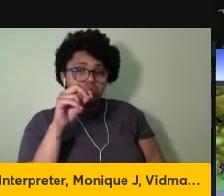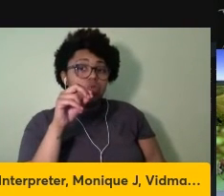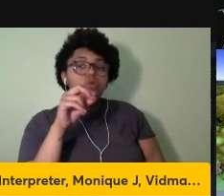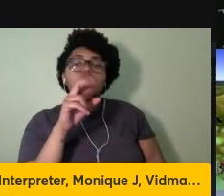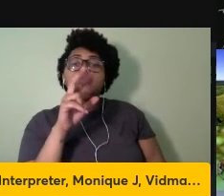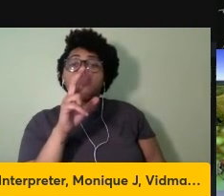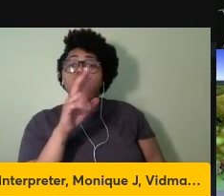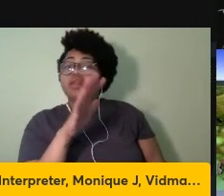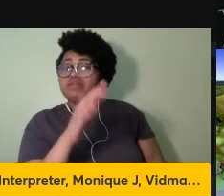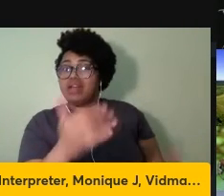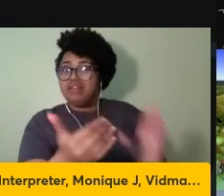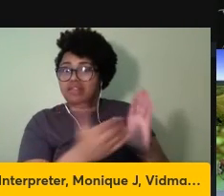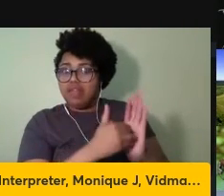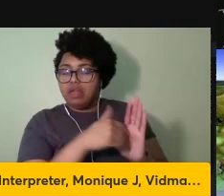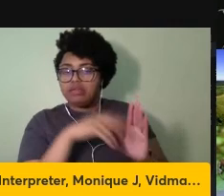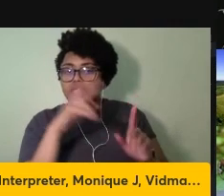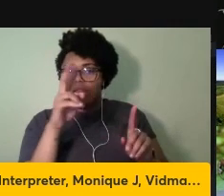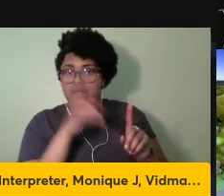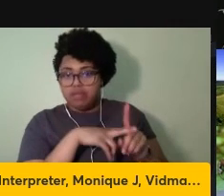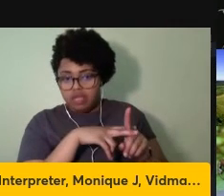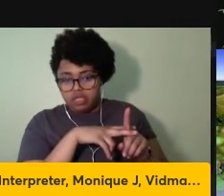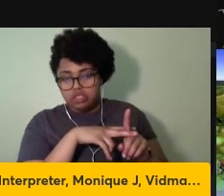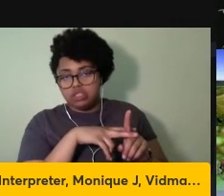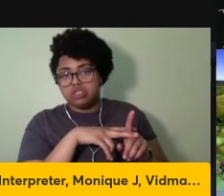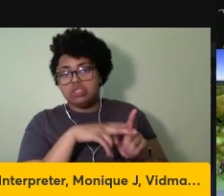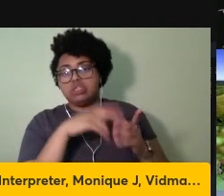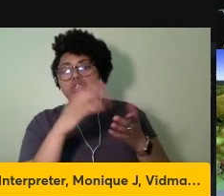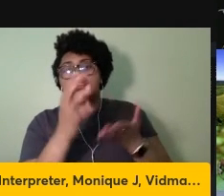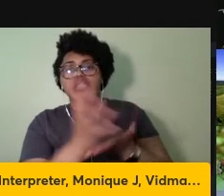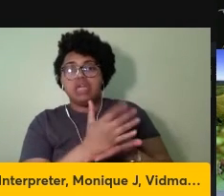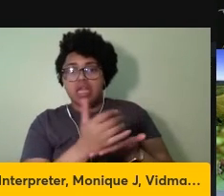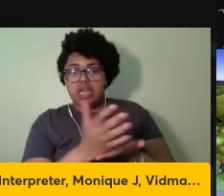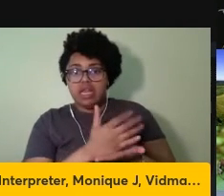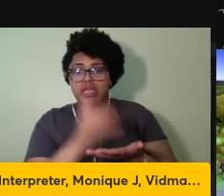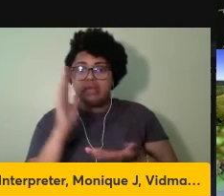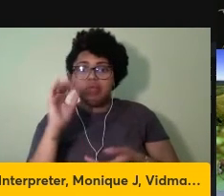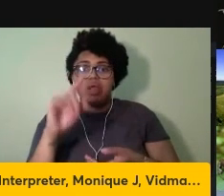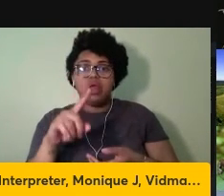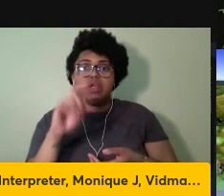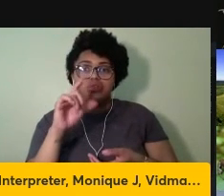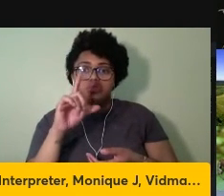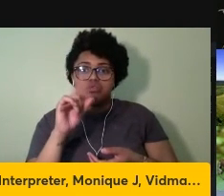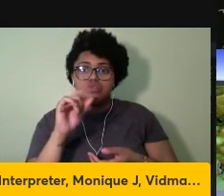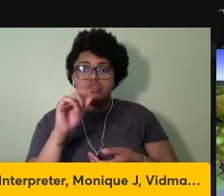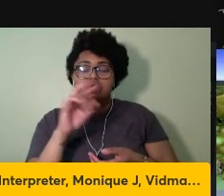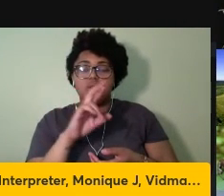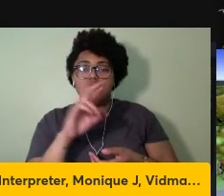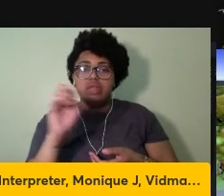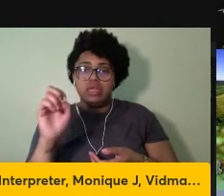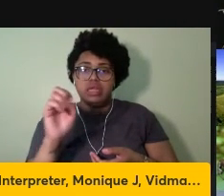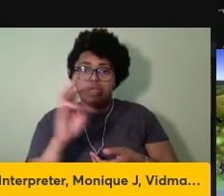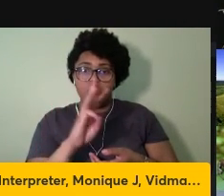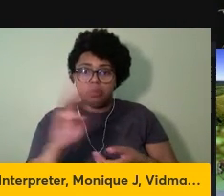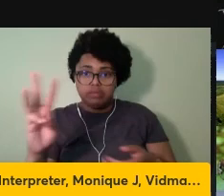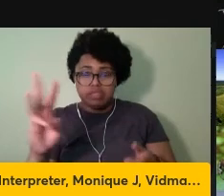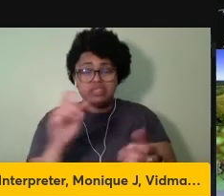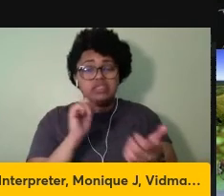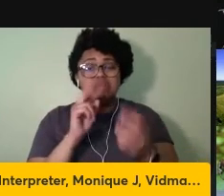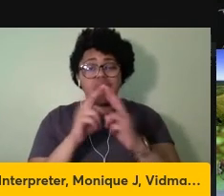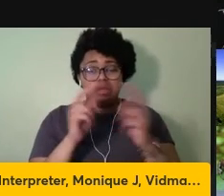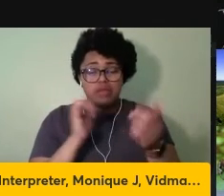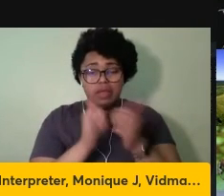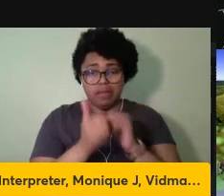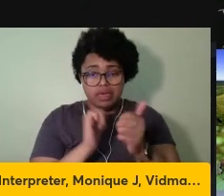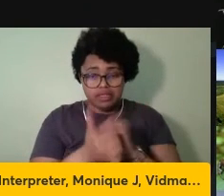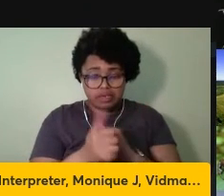35,000 applications collected by about 120 RE sites. It's very competitive,